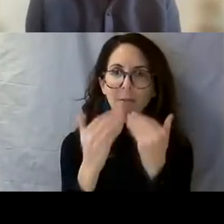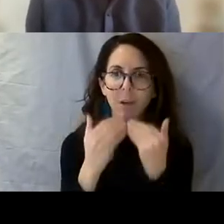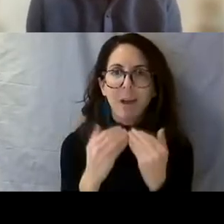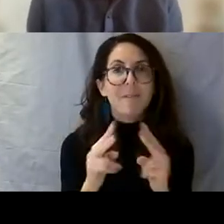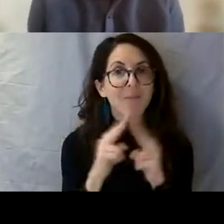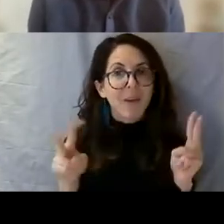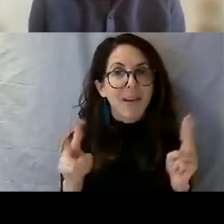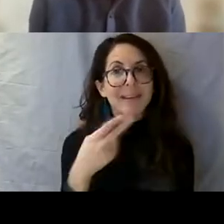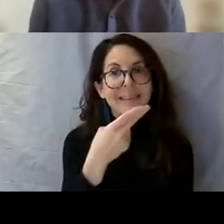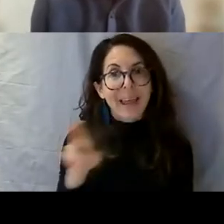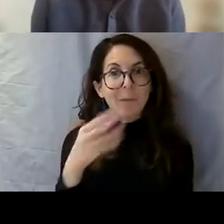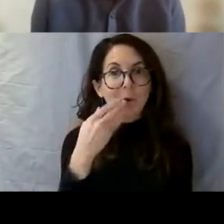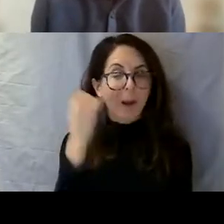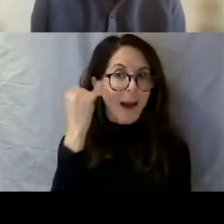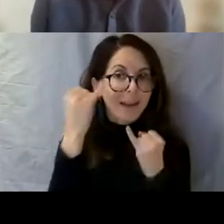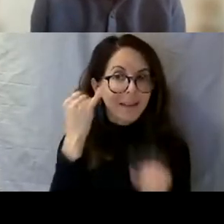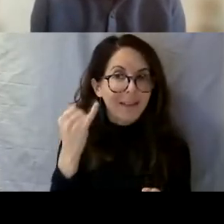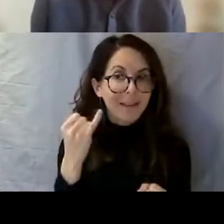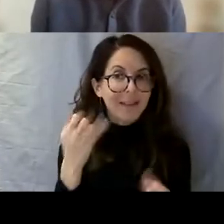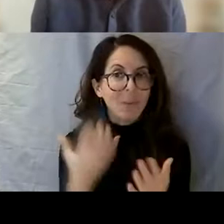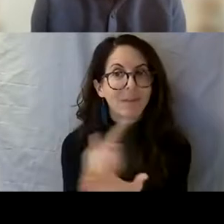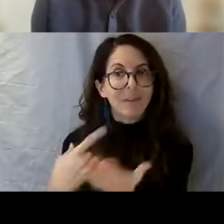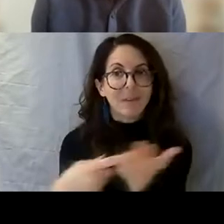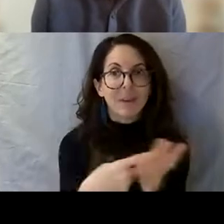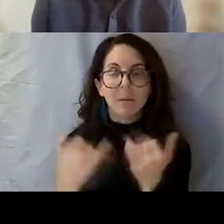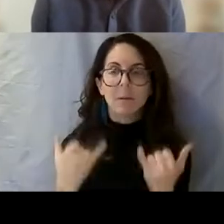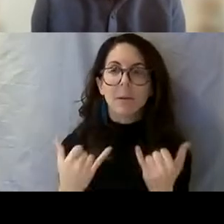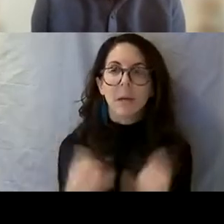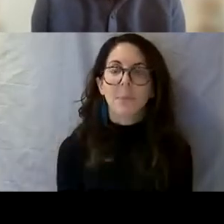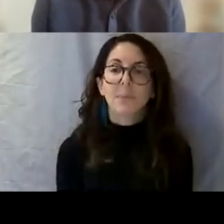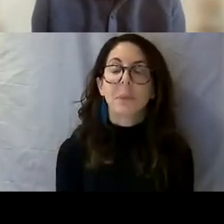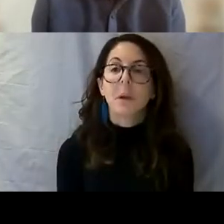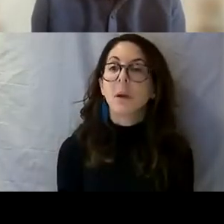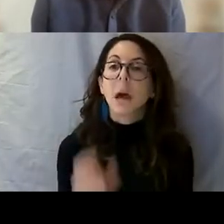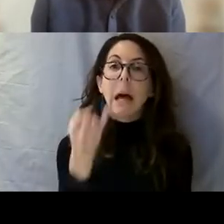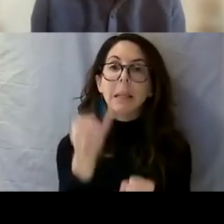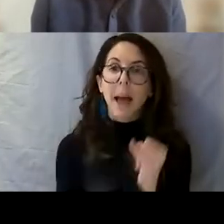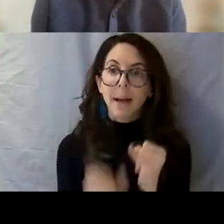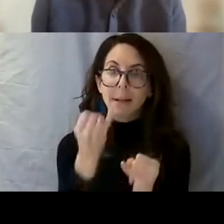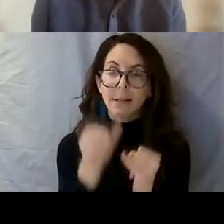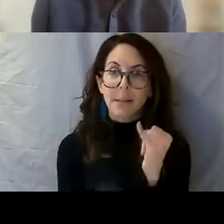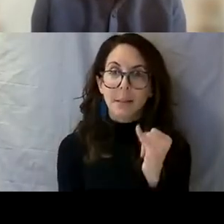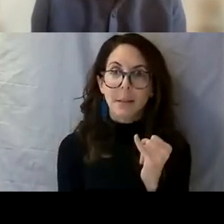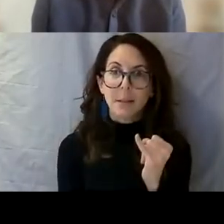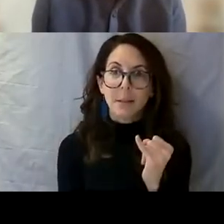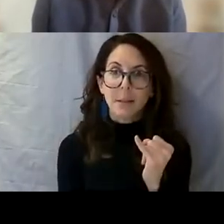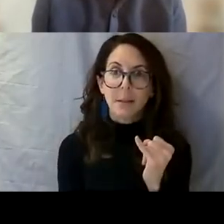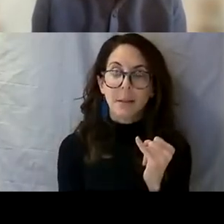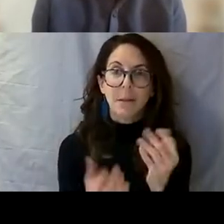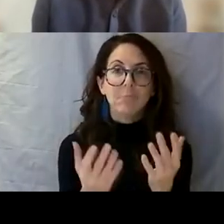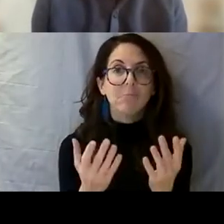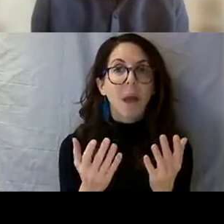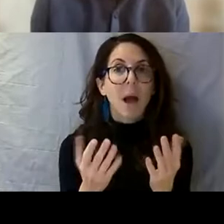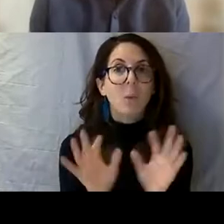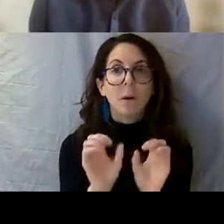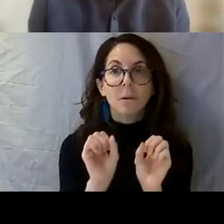ideas that we've been talking about today. I'd just like to end before we all disappear to just